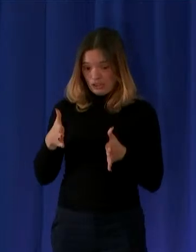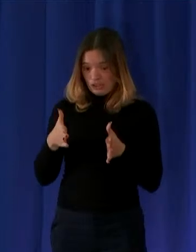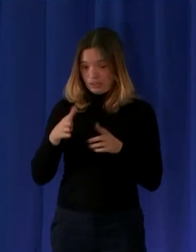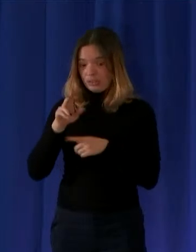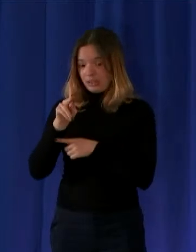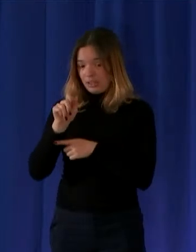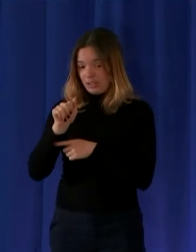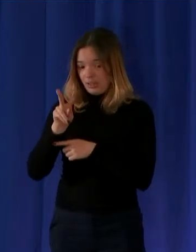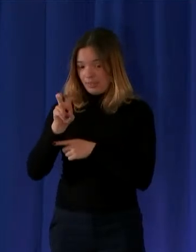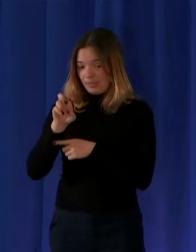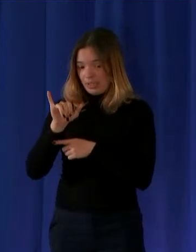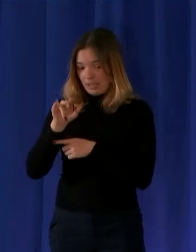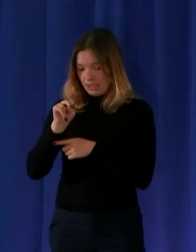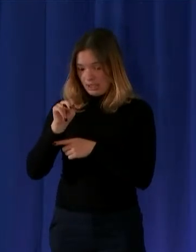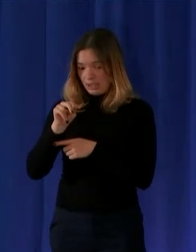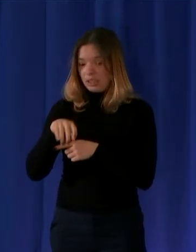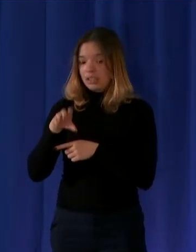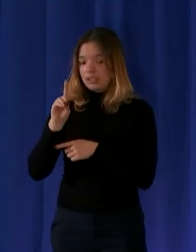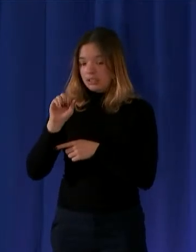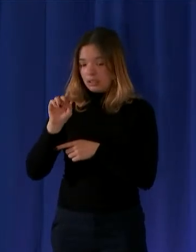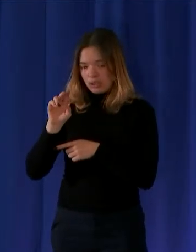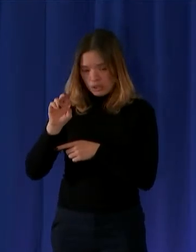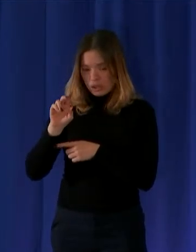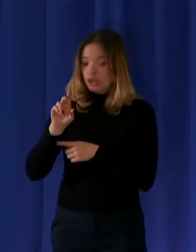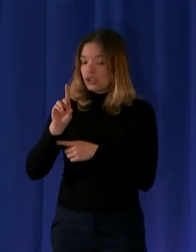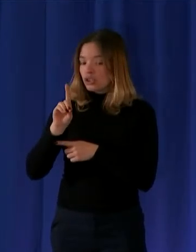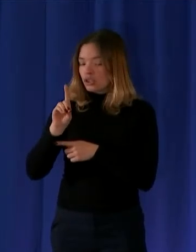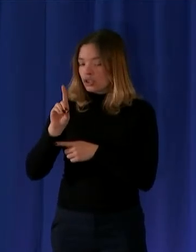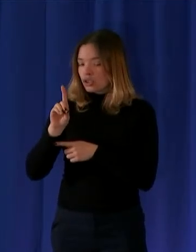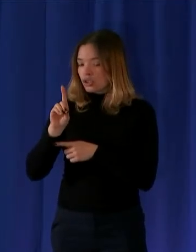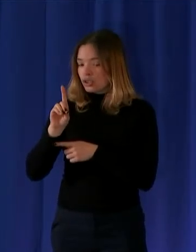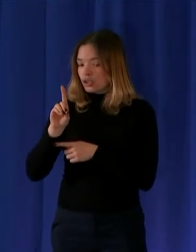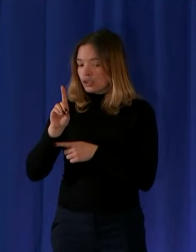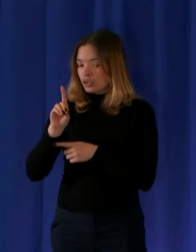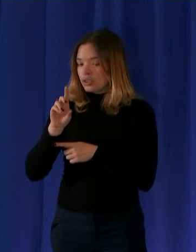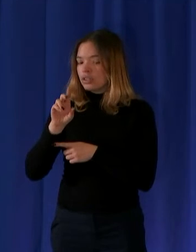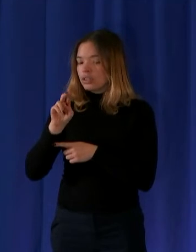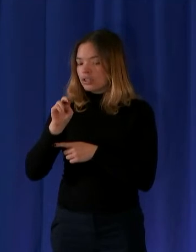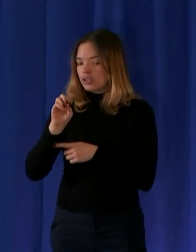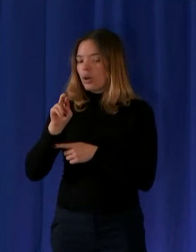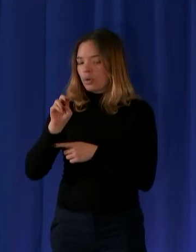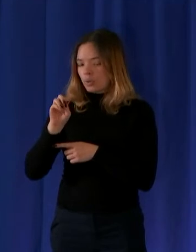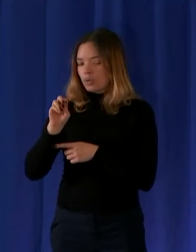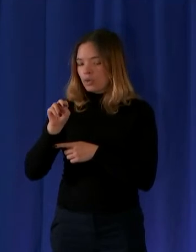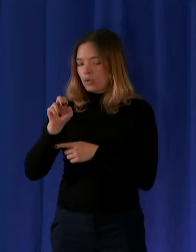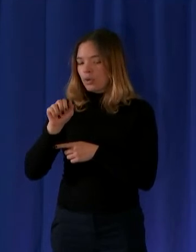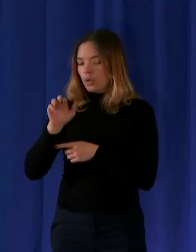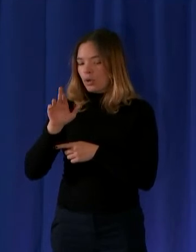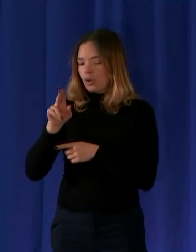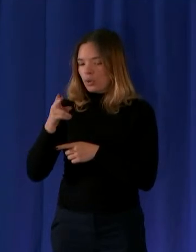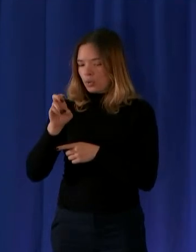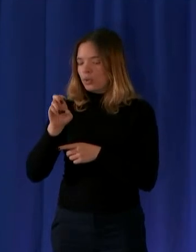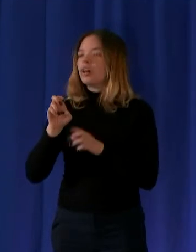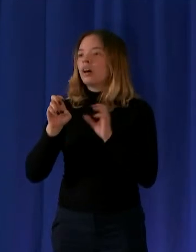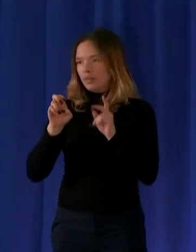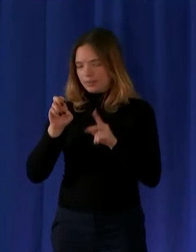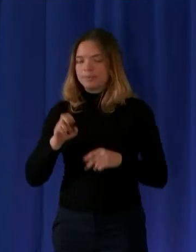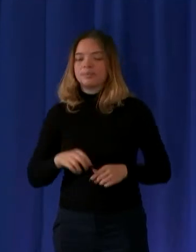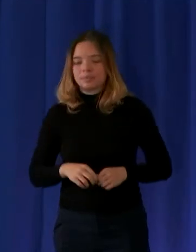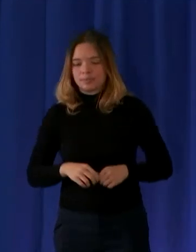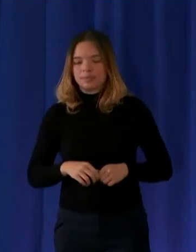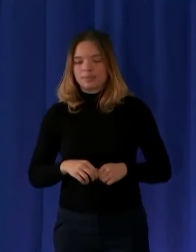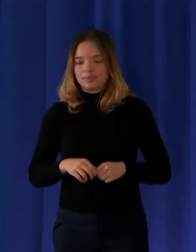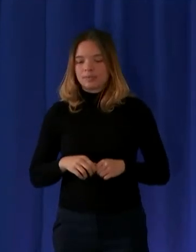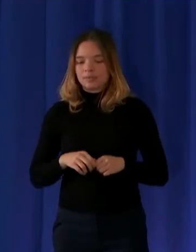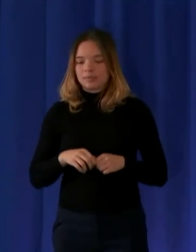Kevin Donahue, and Dr. Nesbitt, the district's doctor and director of DC Health.